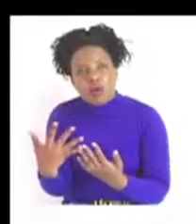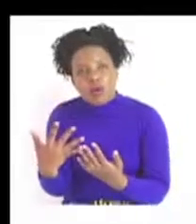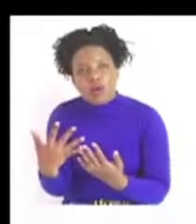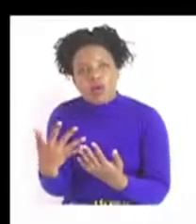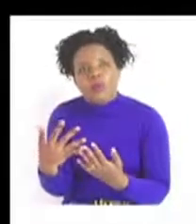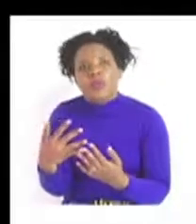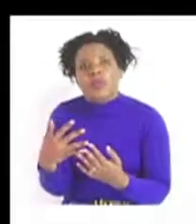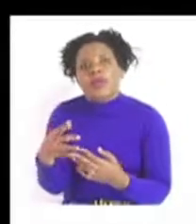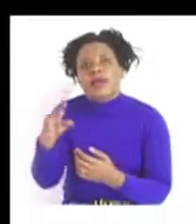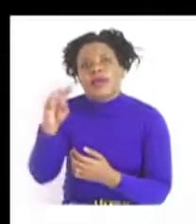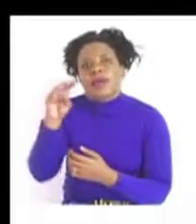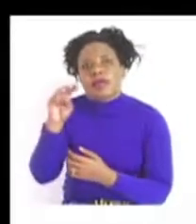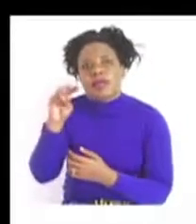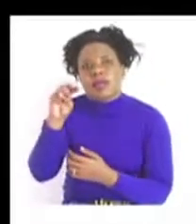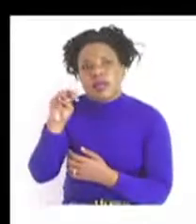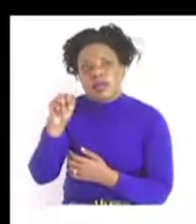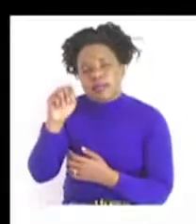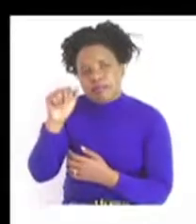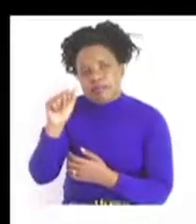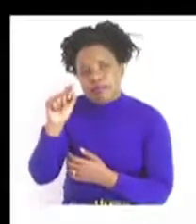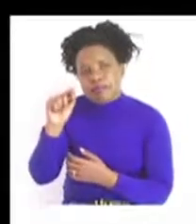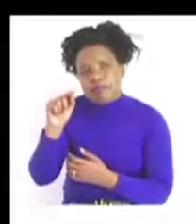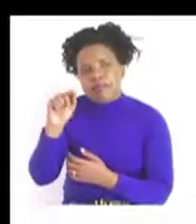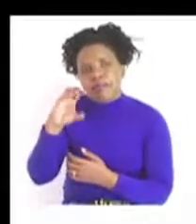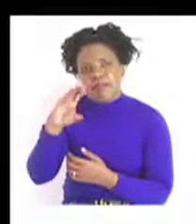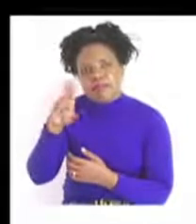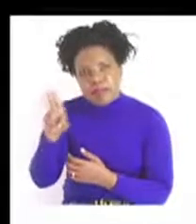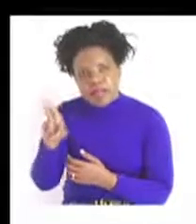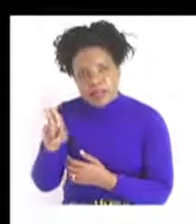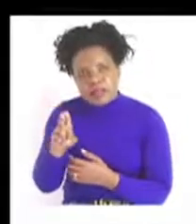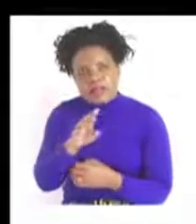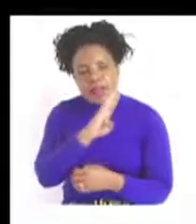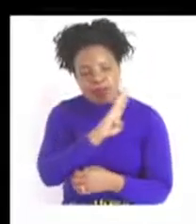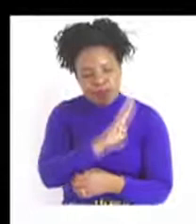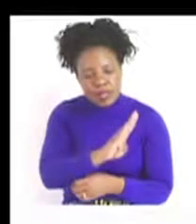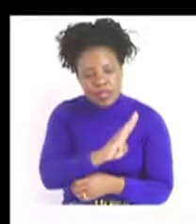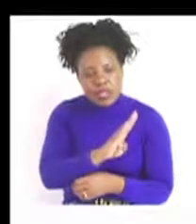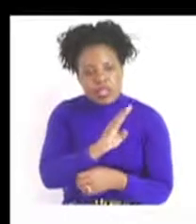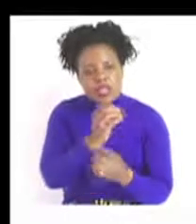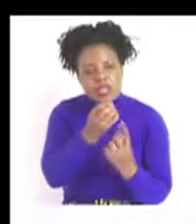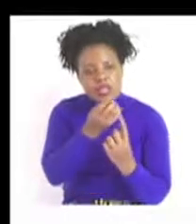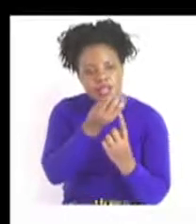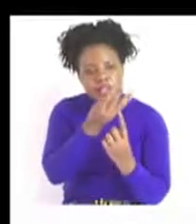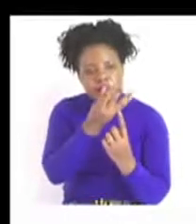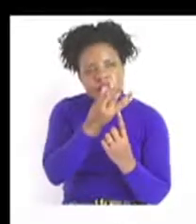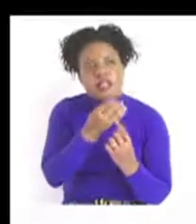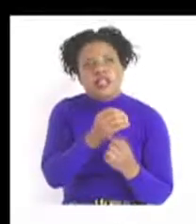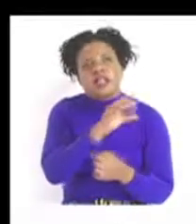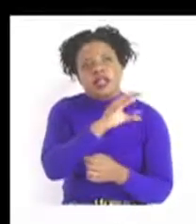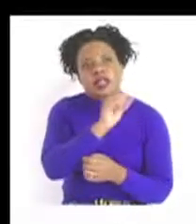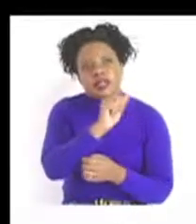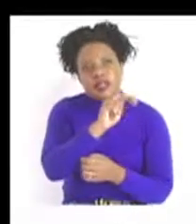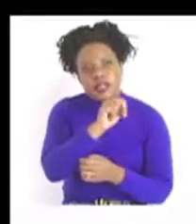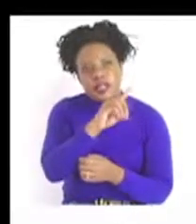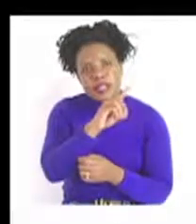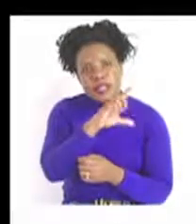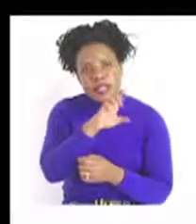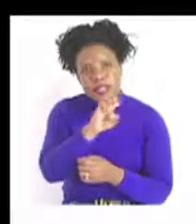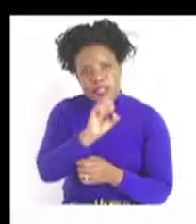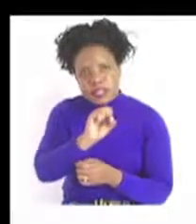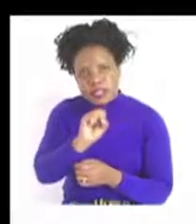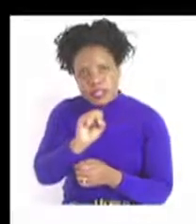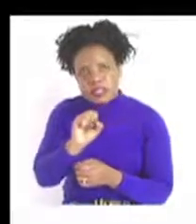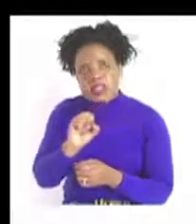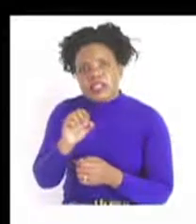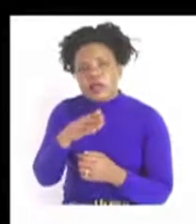will buy a match. B, candles, and Tia will buy a